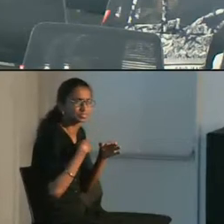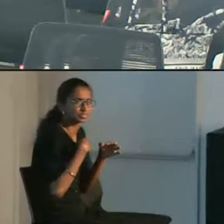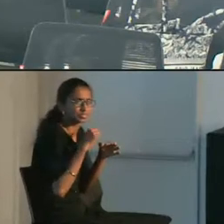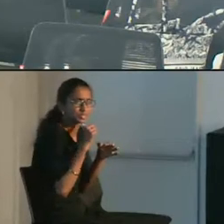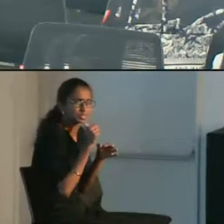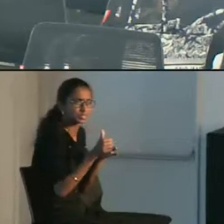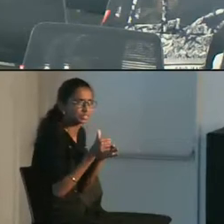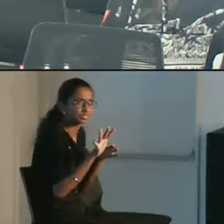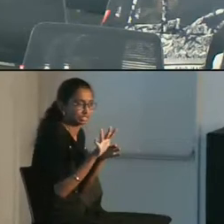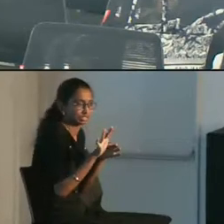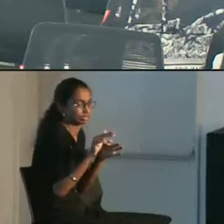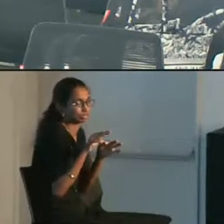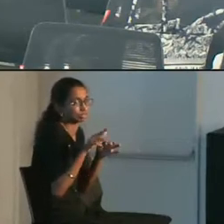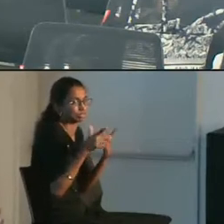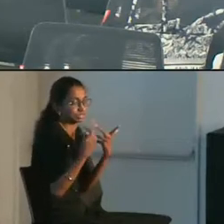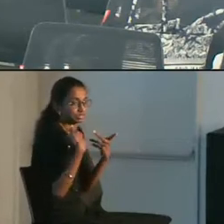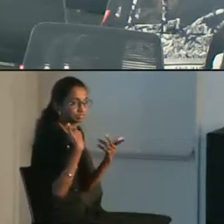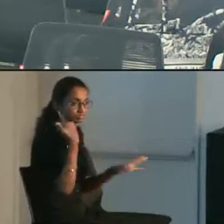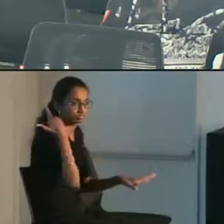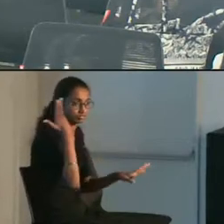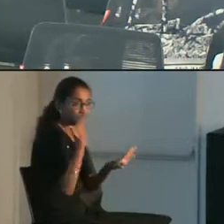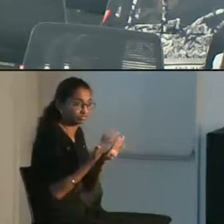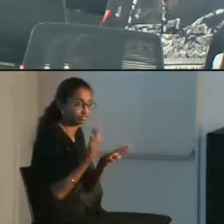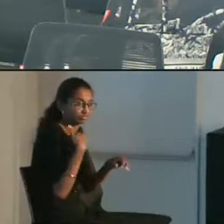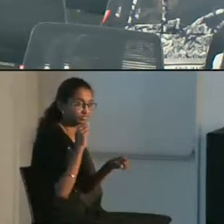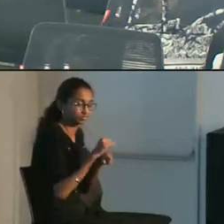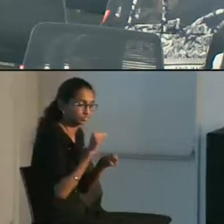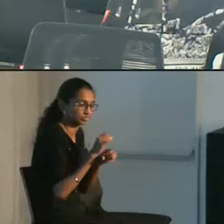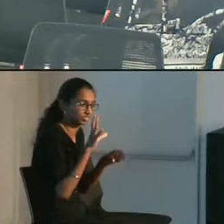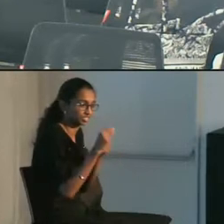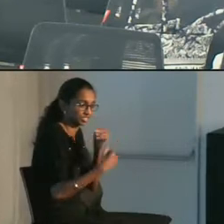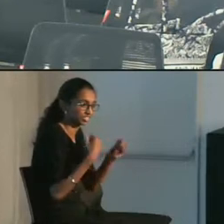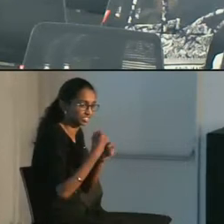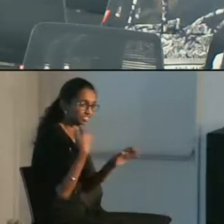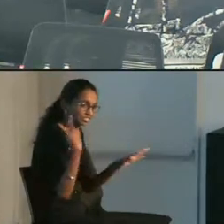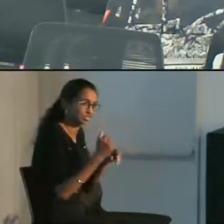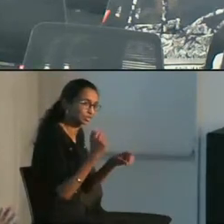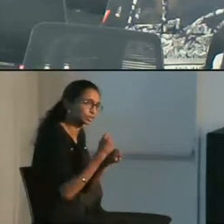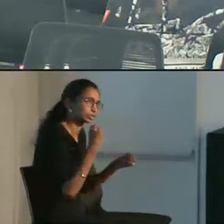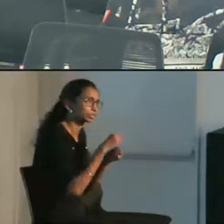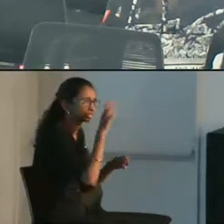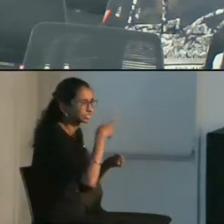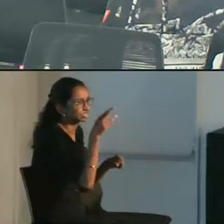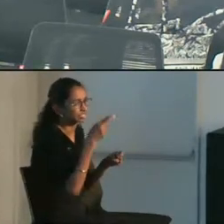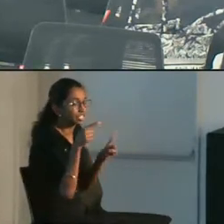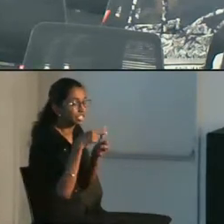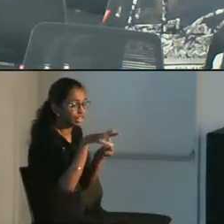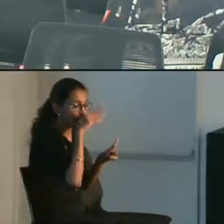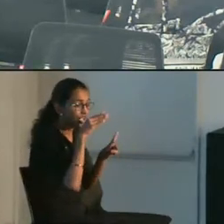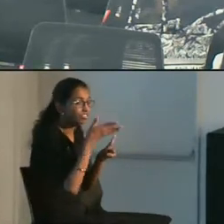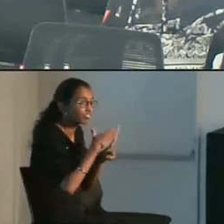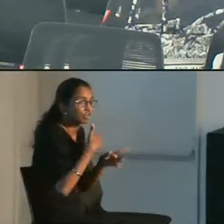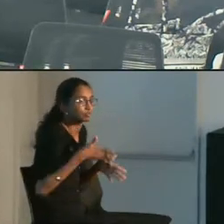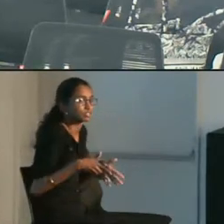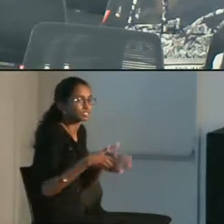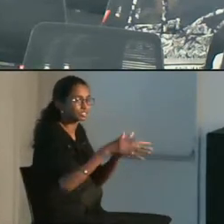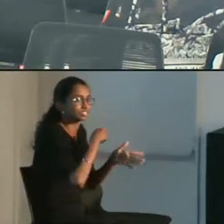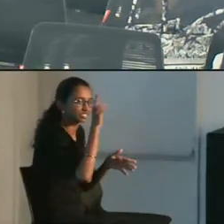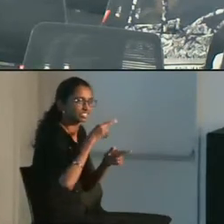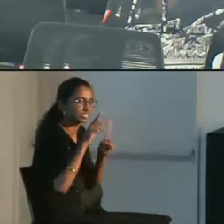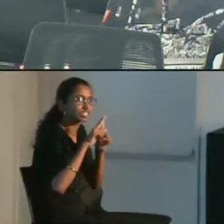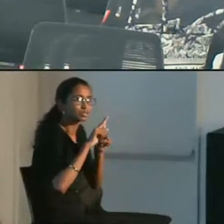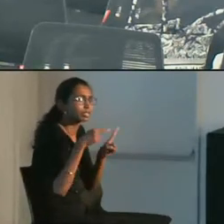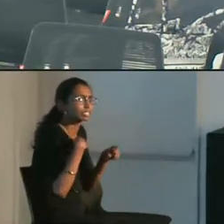I mean, it's been over a decade now that I've been working on the streets, and all my learning has come from the streets, but I don't occupy